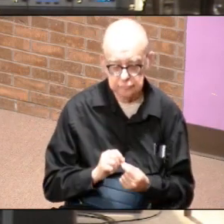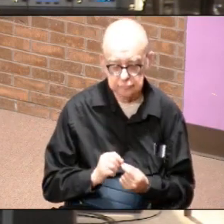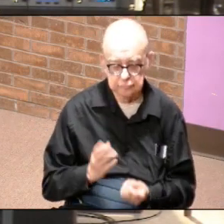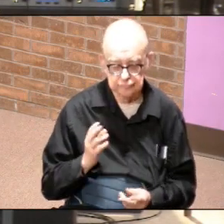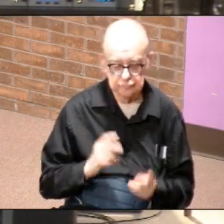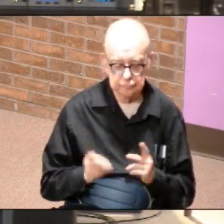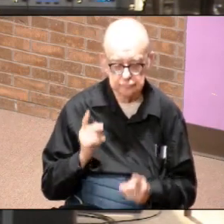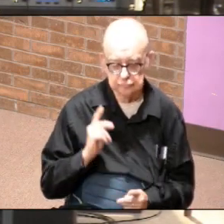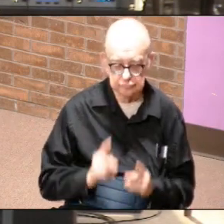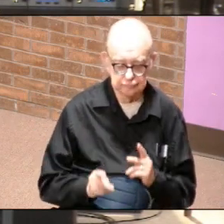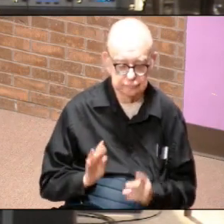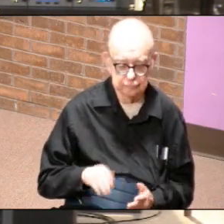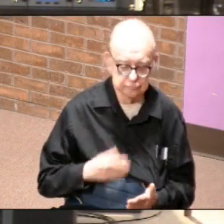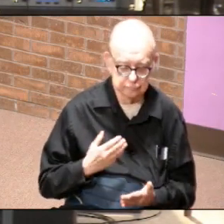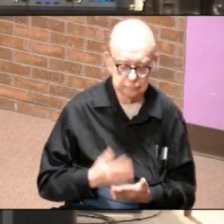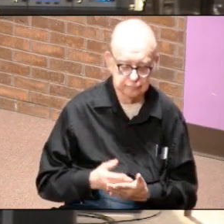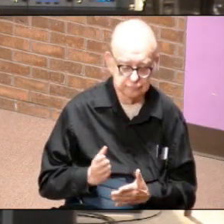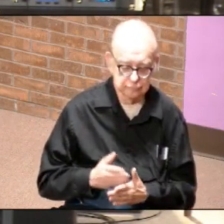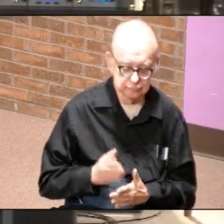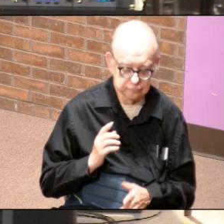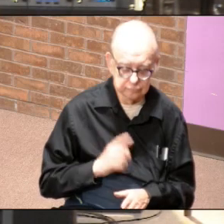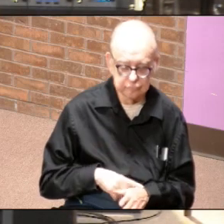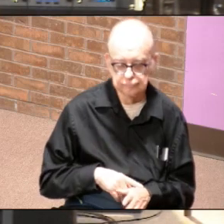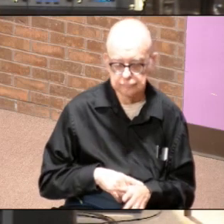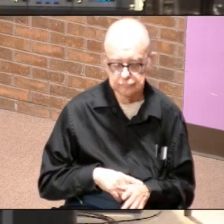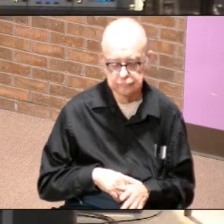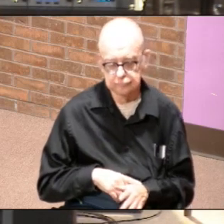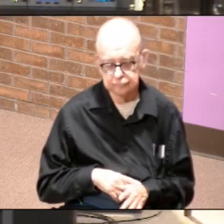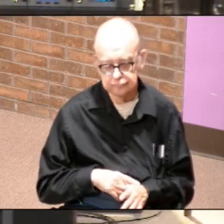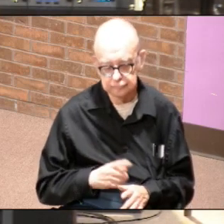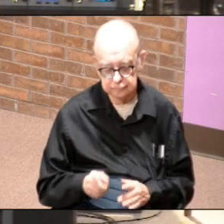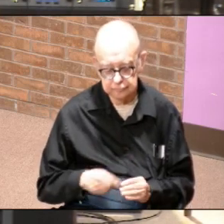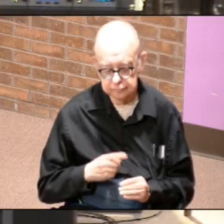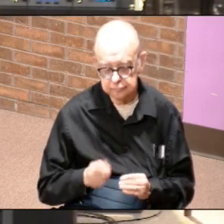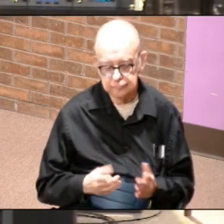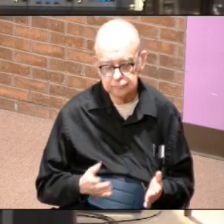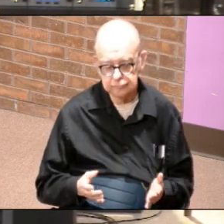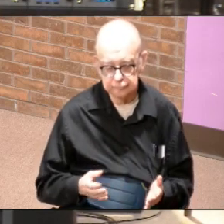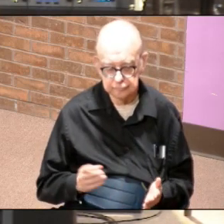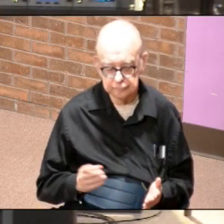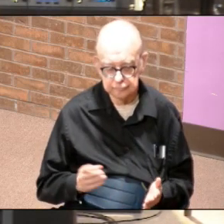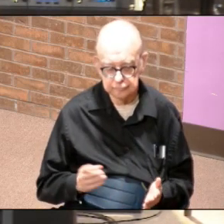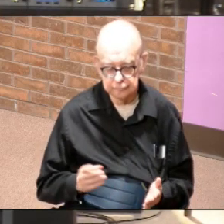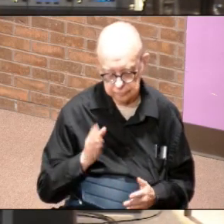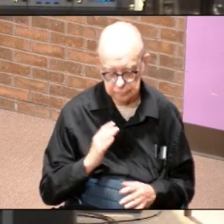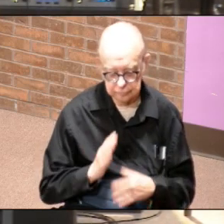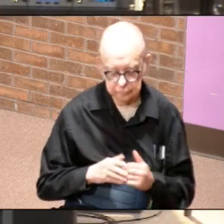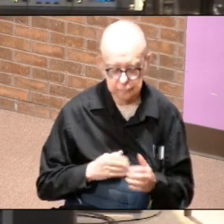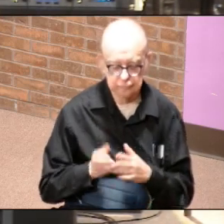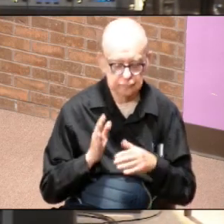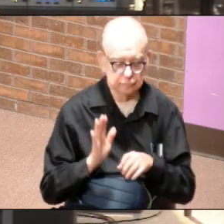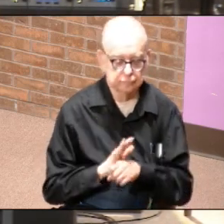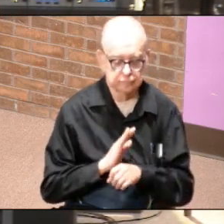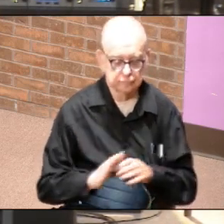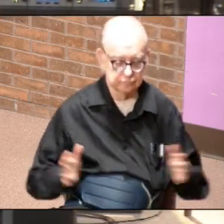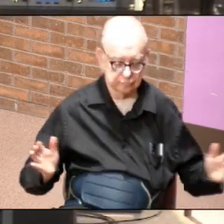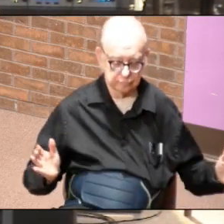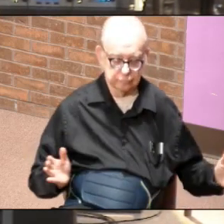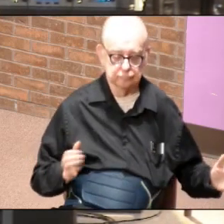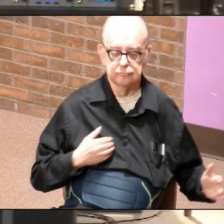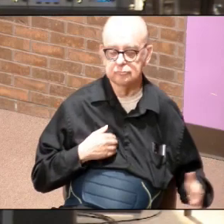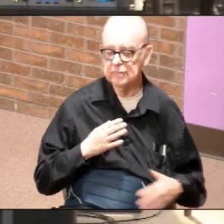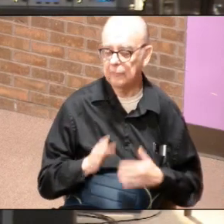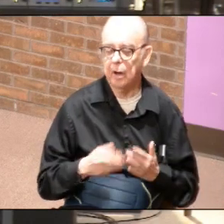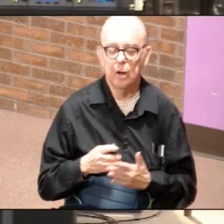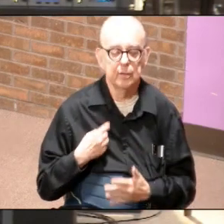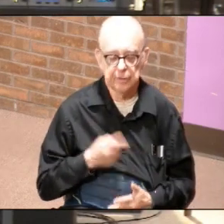many people were going to be born between that time and the end, and he built it big enough that it would contain all